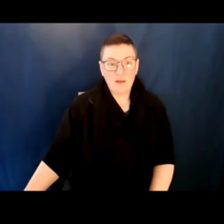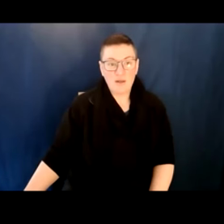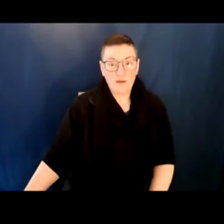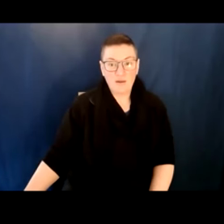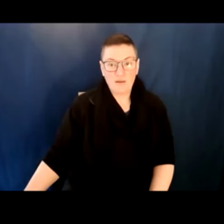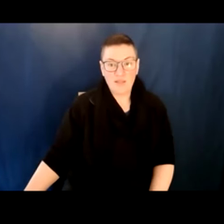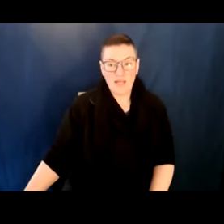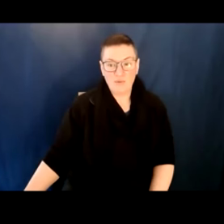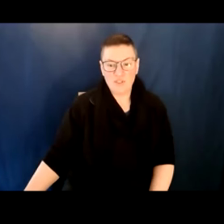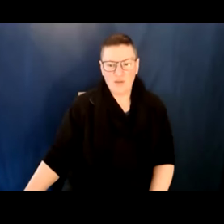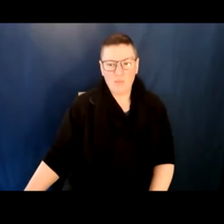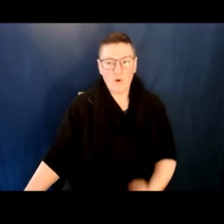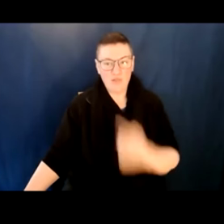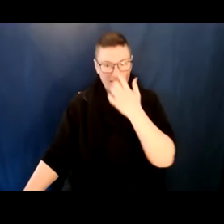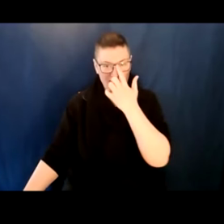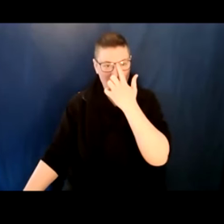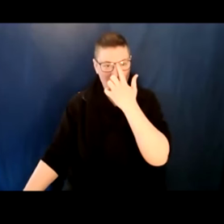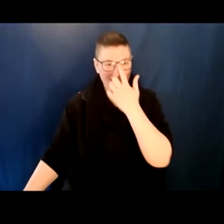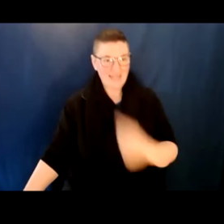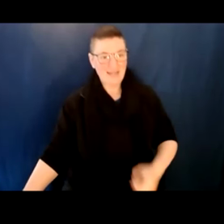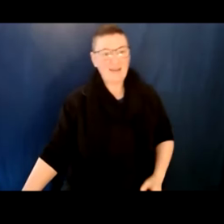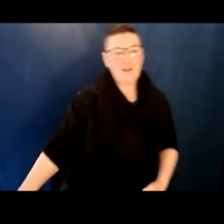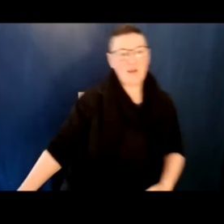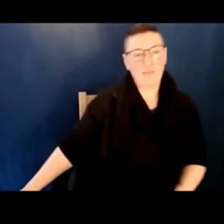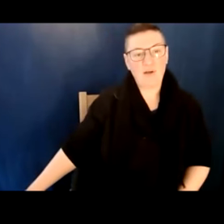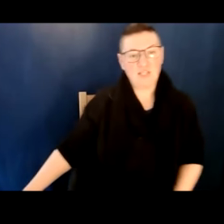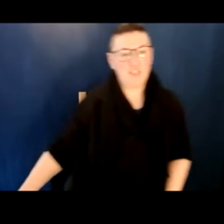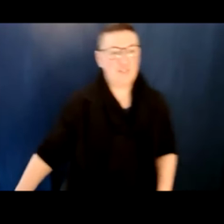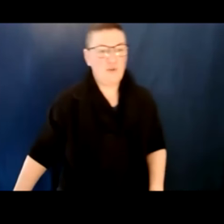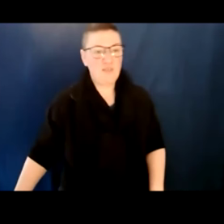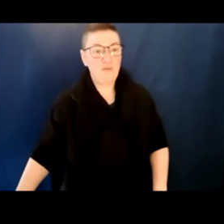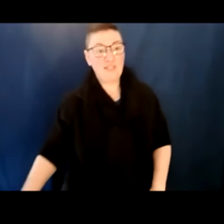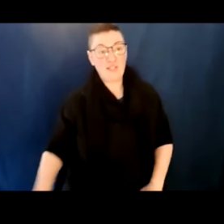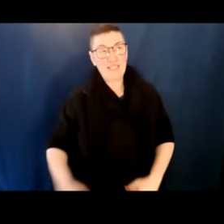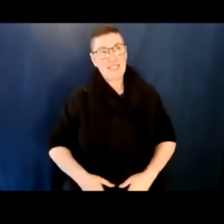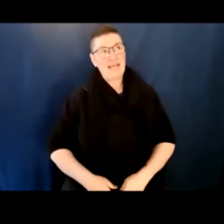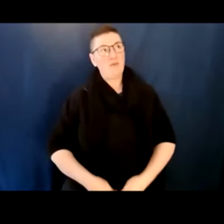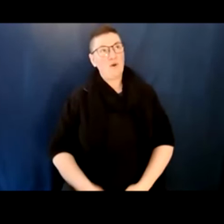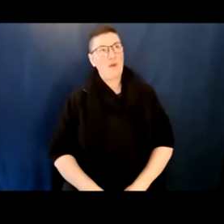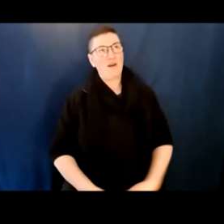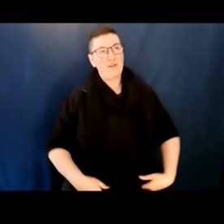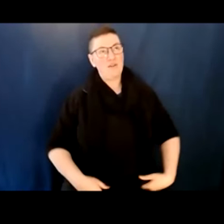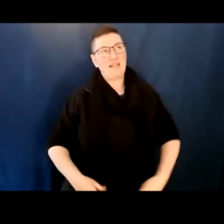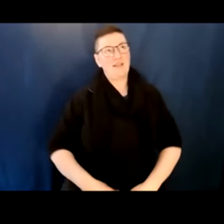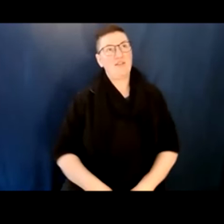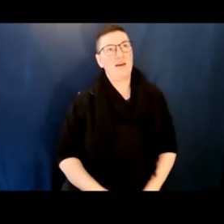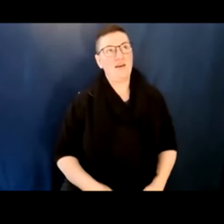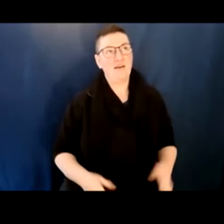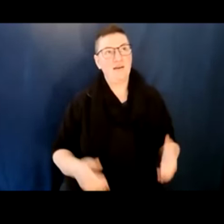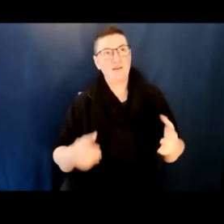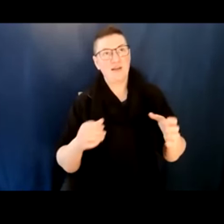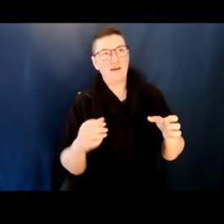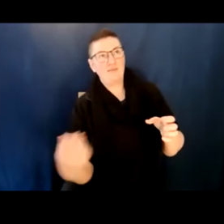So then we'll just look at one more. This is submapping D. Causation is forced movement. So this is the second one where you're saying that there's